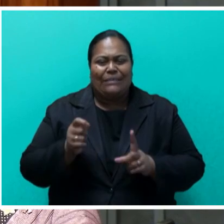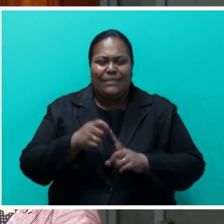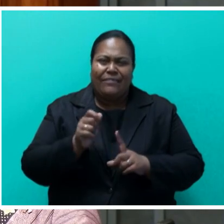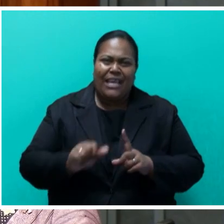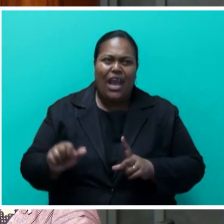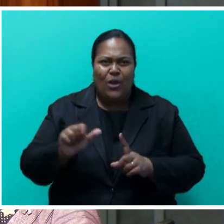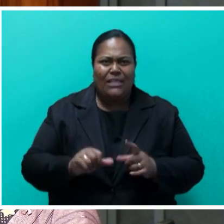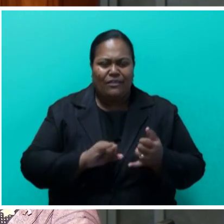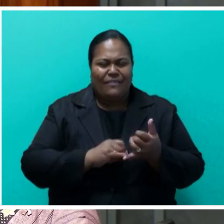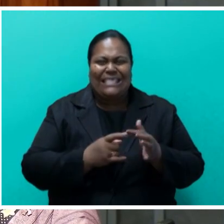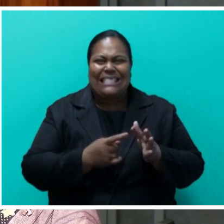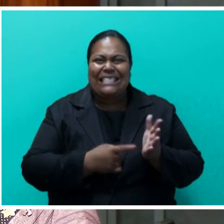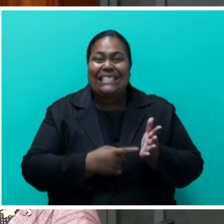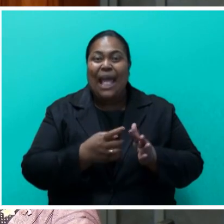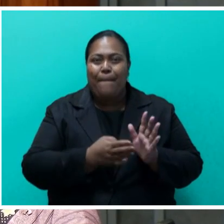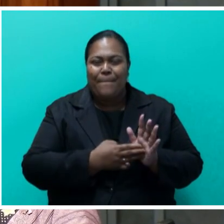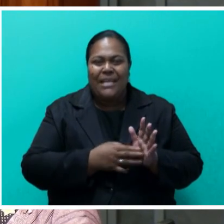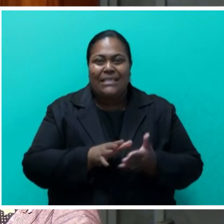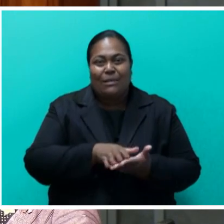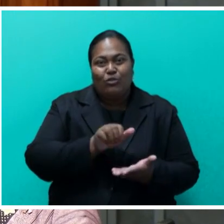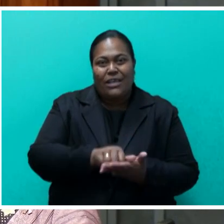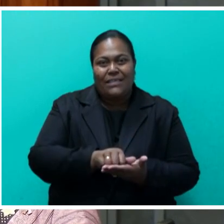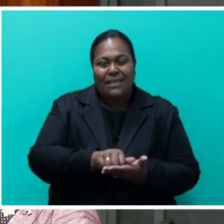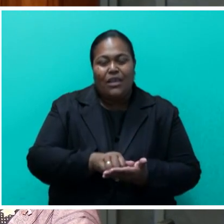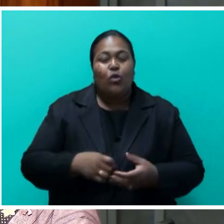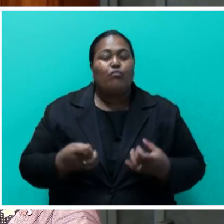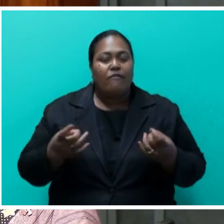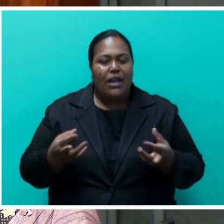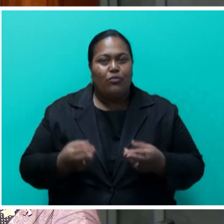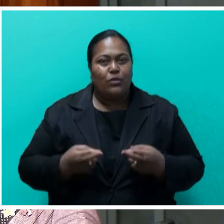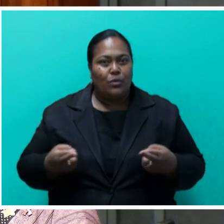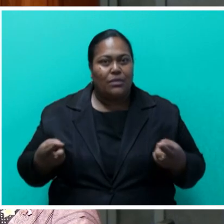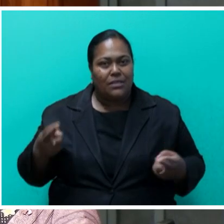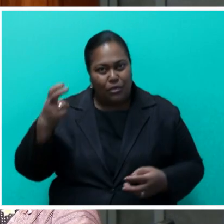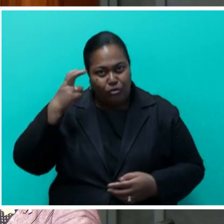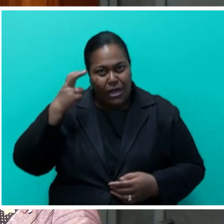STEM subjects, so provision of resources and training